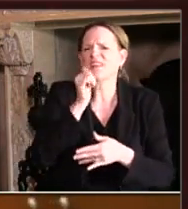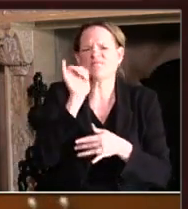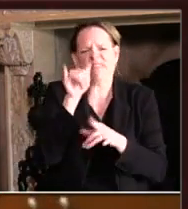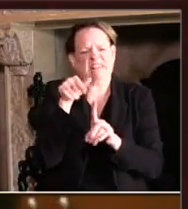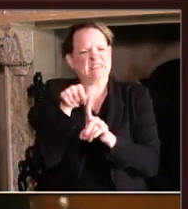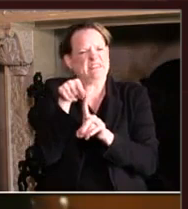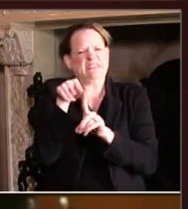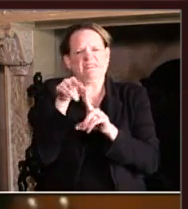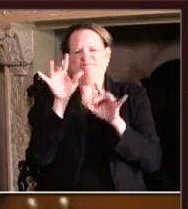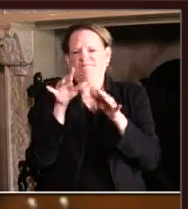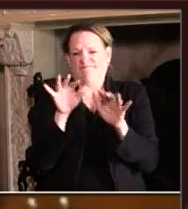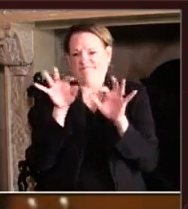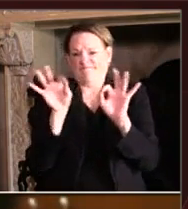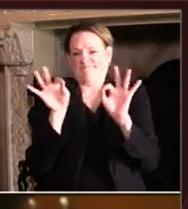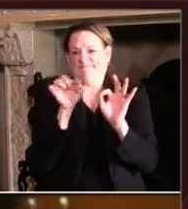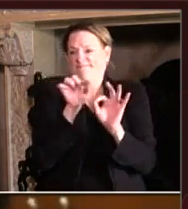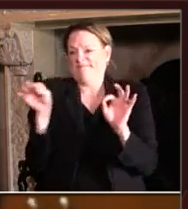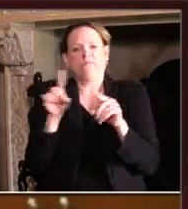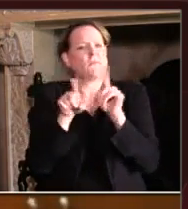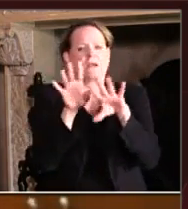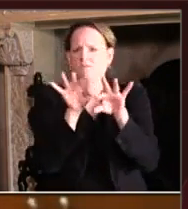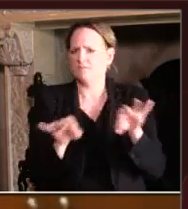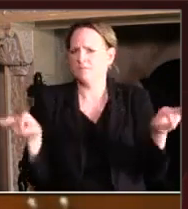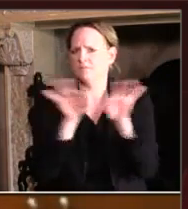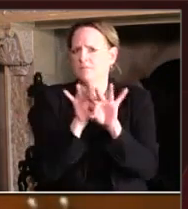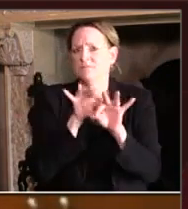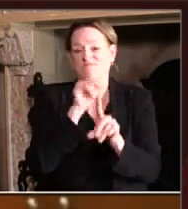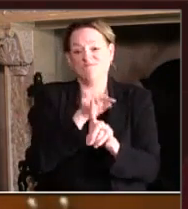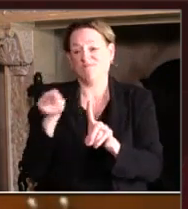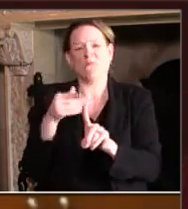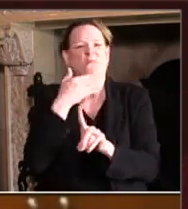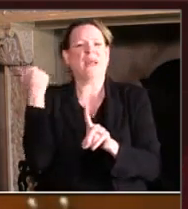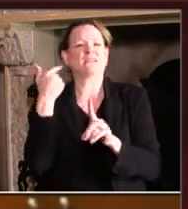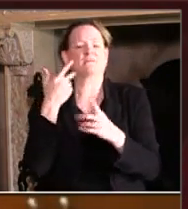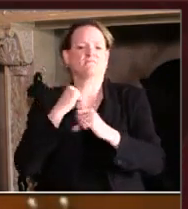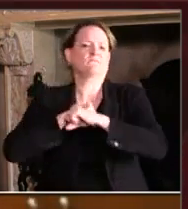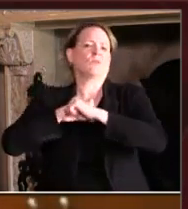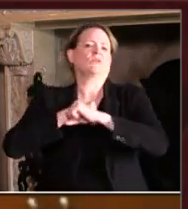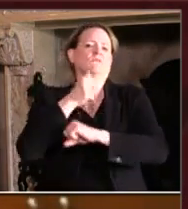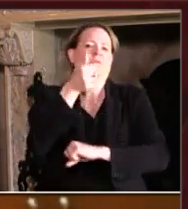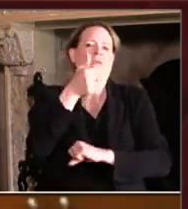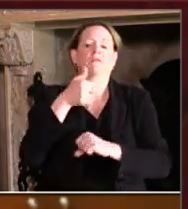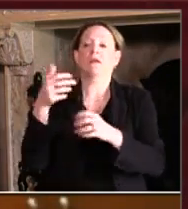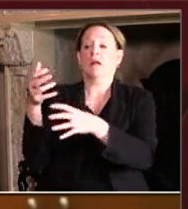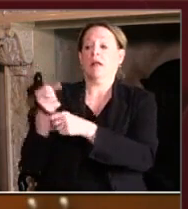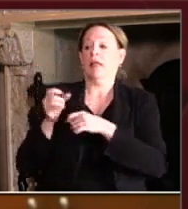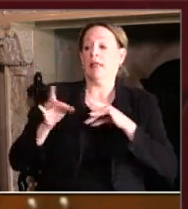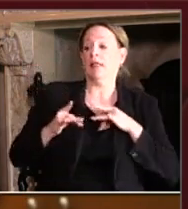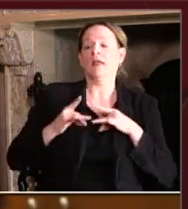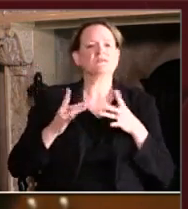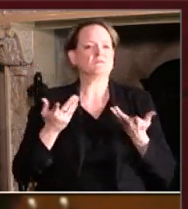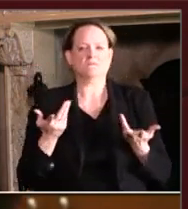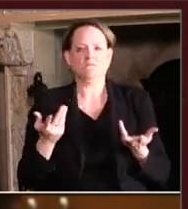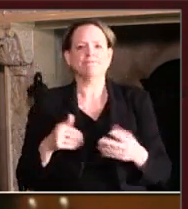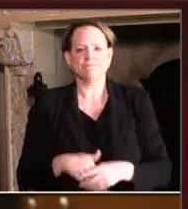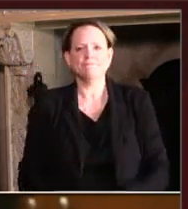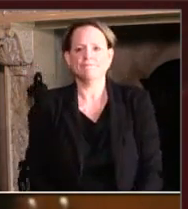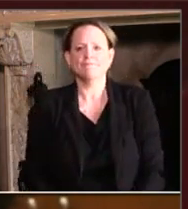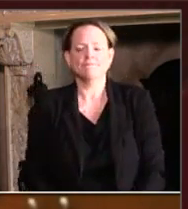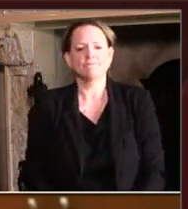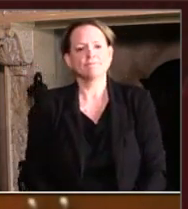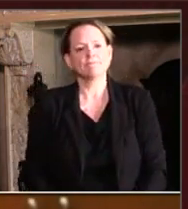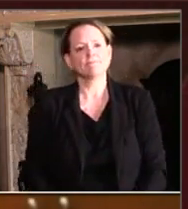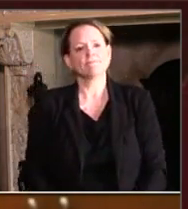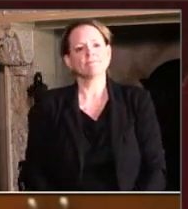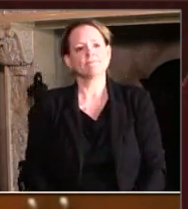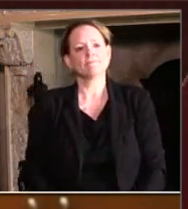affected. We have seen people in all age groups affected. And we have seen so many succumb to it despite race